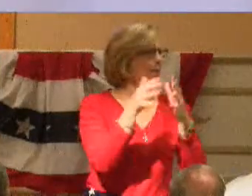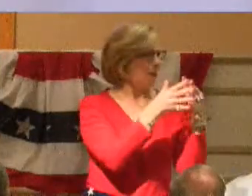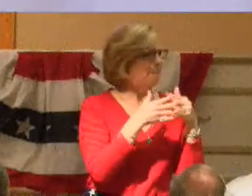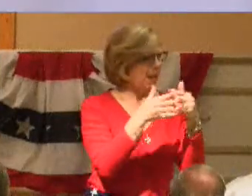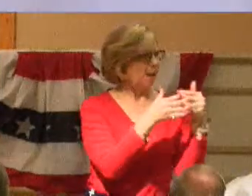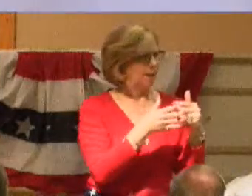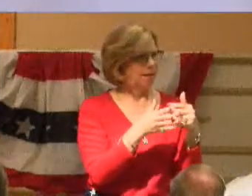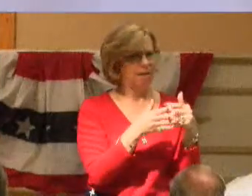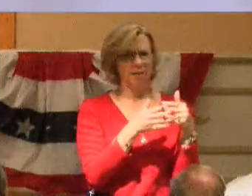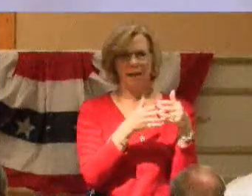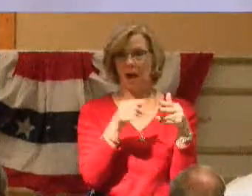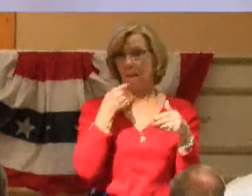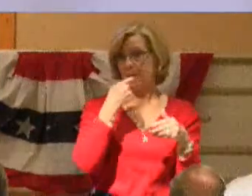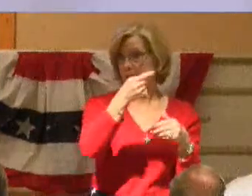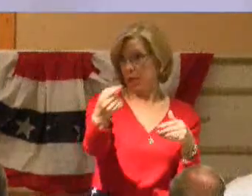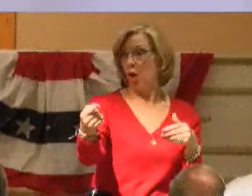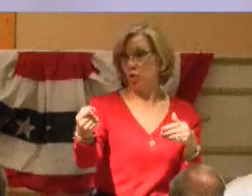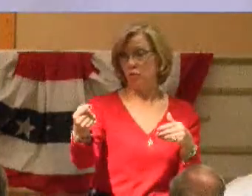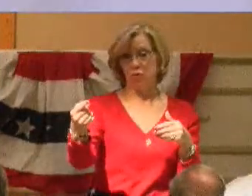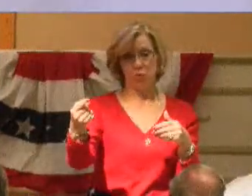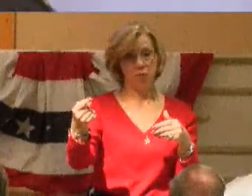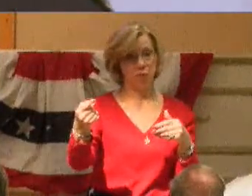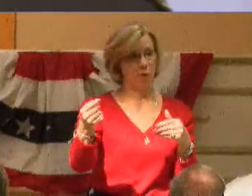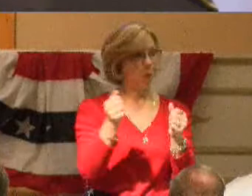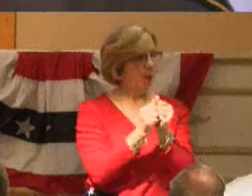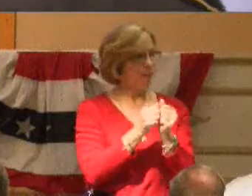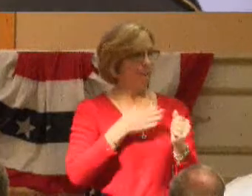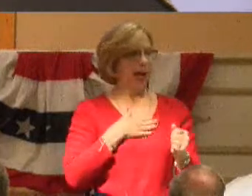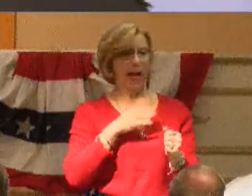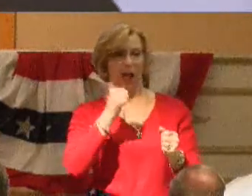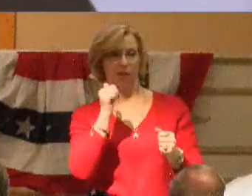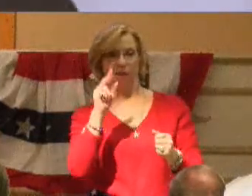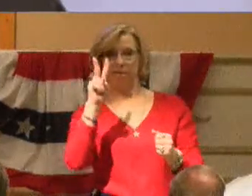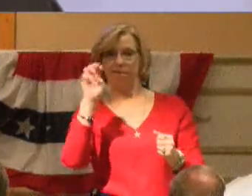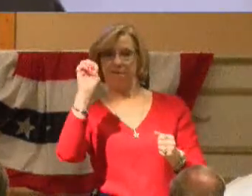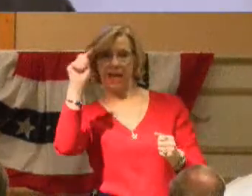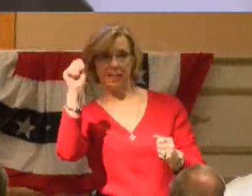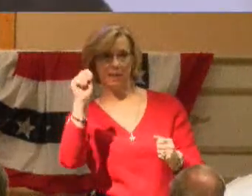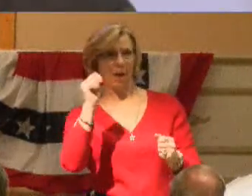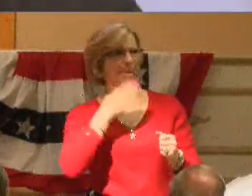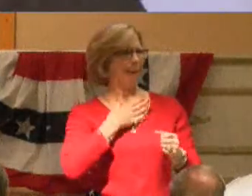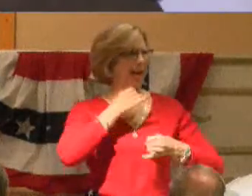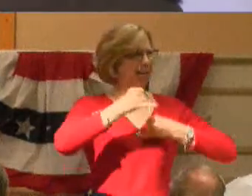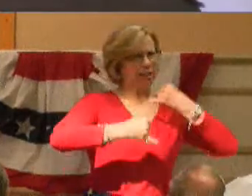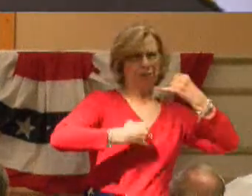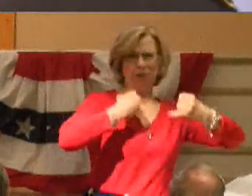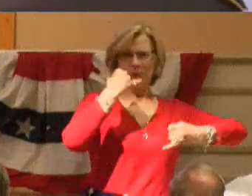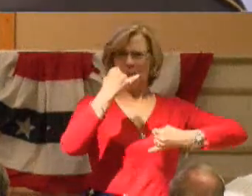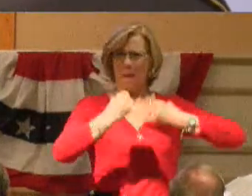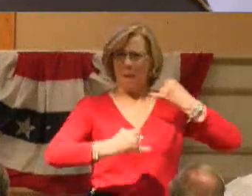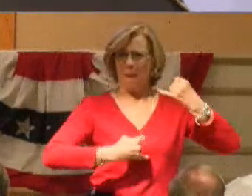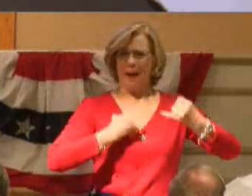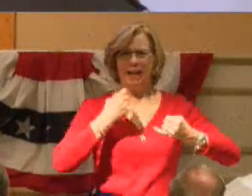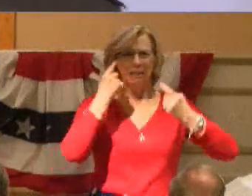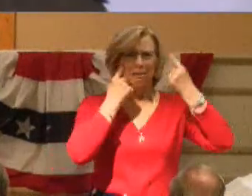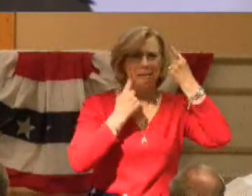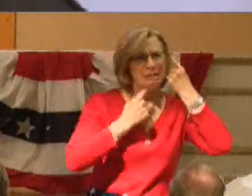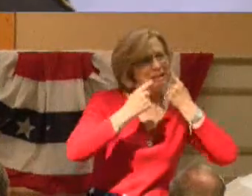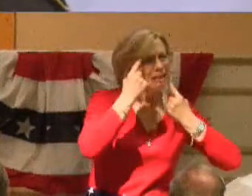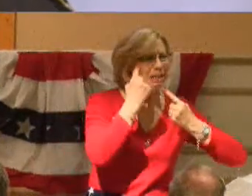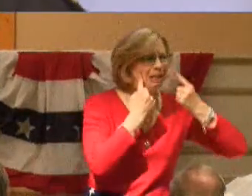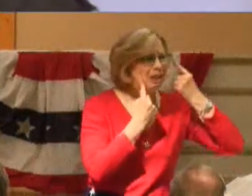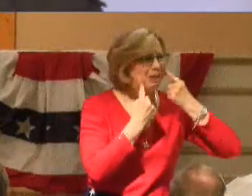you, standing up here on this stage with my fellow veterans, what a joy. I still and have tears comes to my